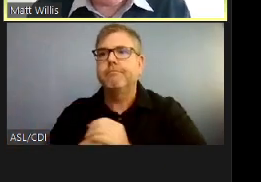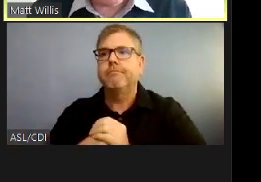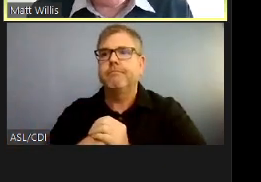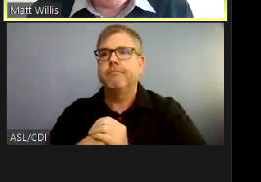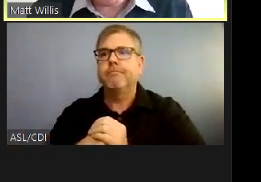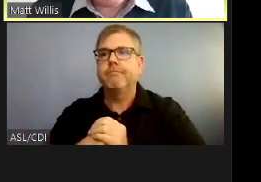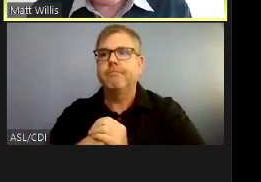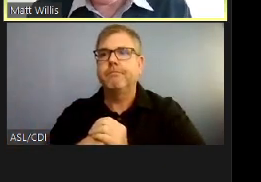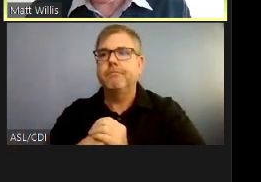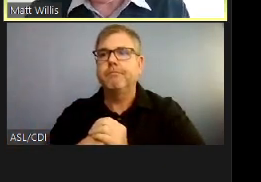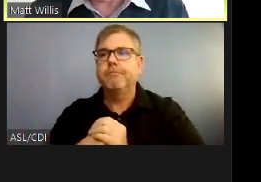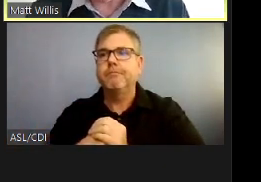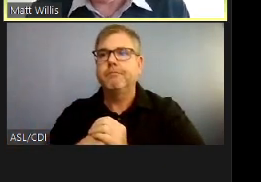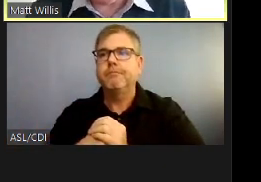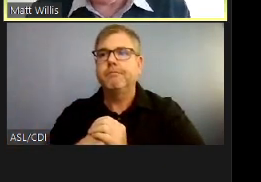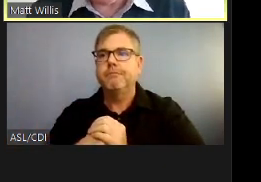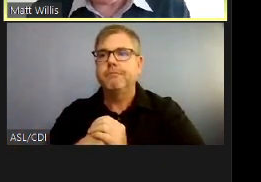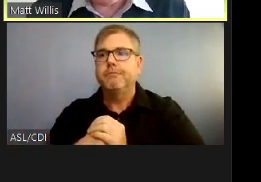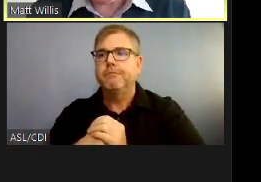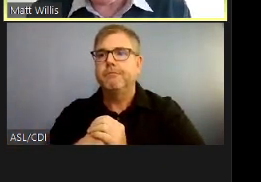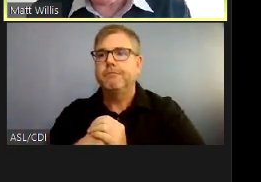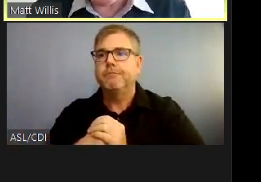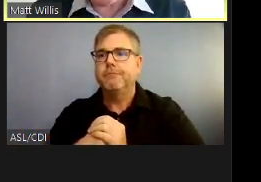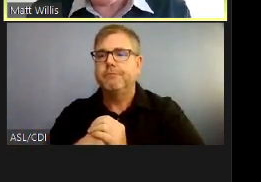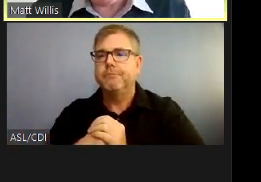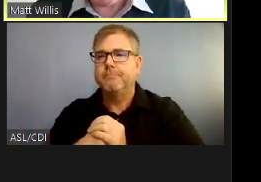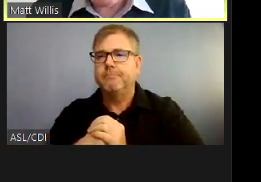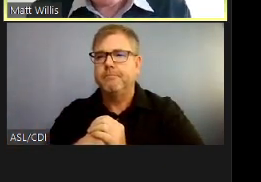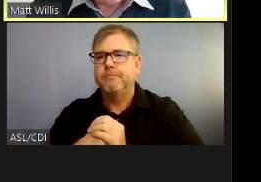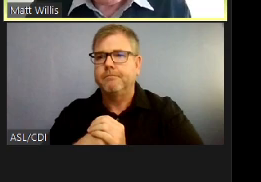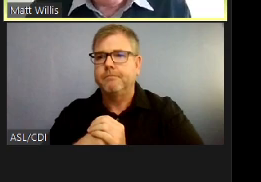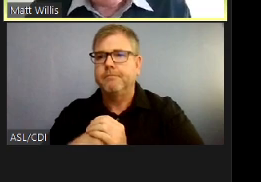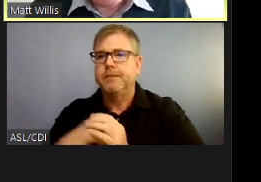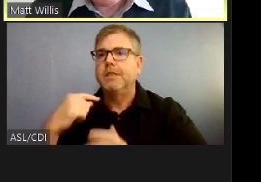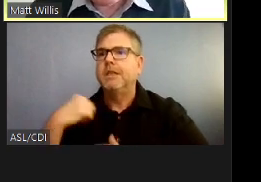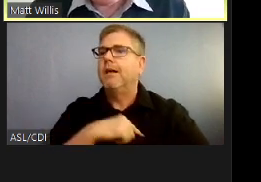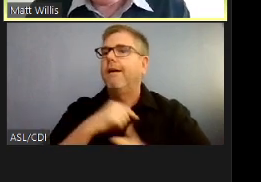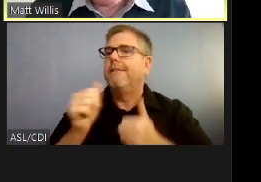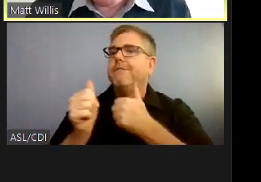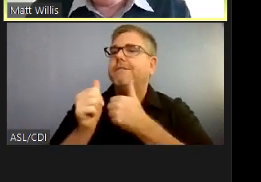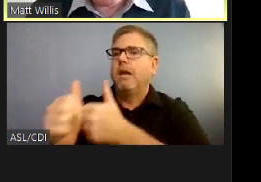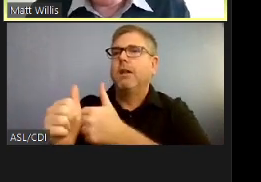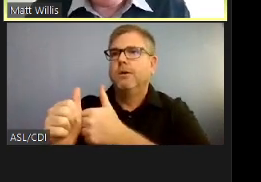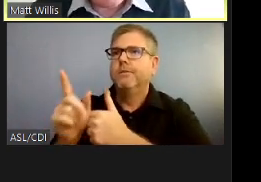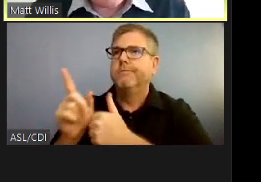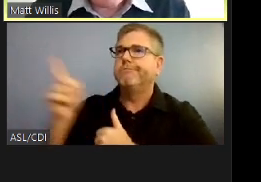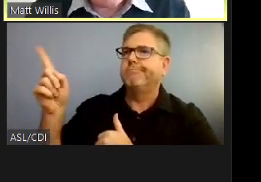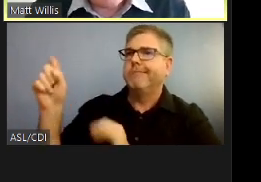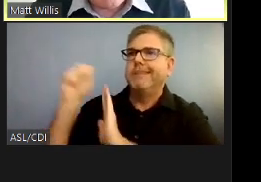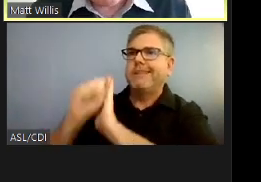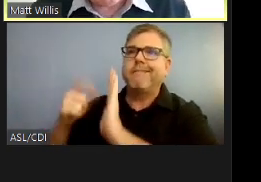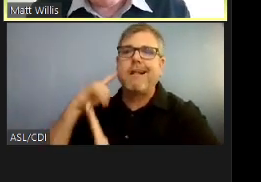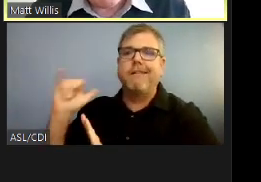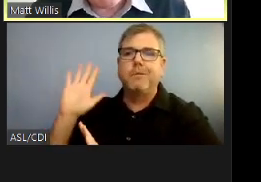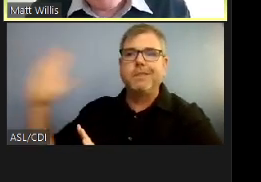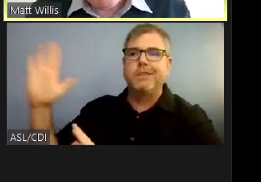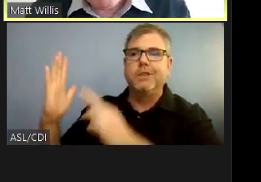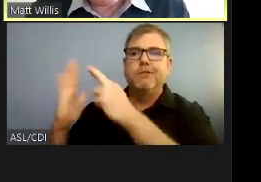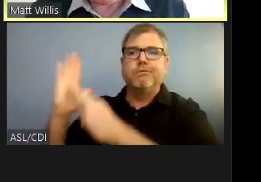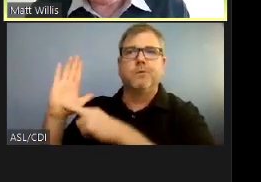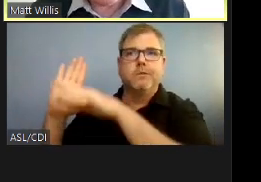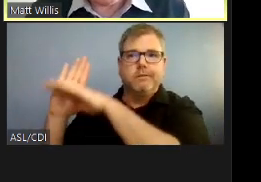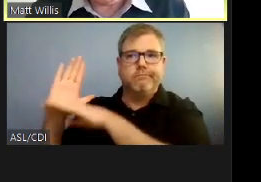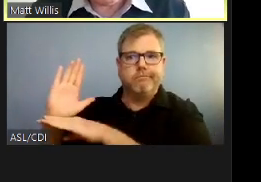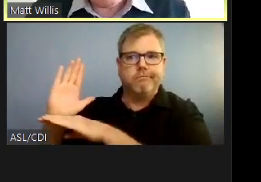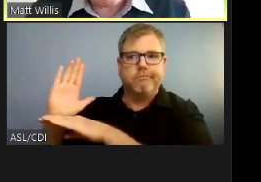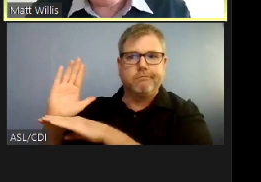then we're following federal and state standards in our local vaccine distribution plan. Many of the decisions that that have been made are not made at